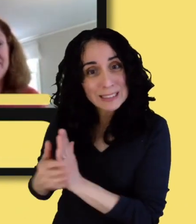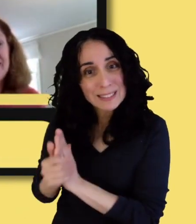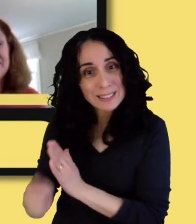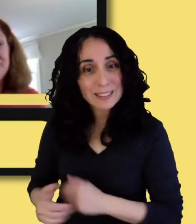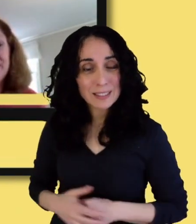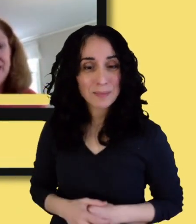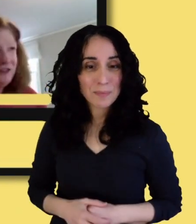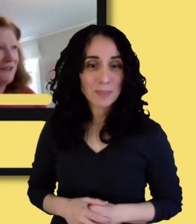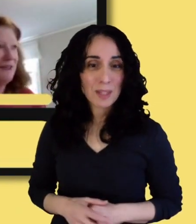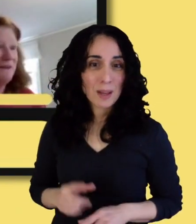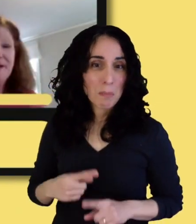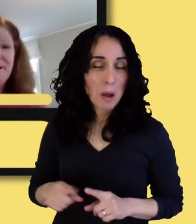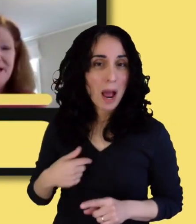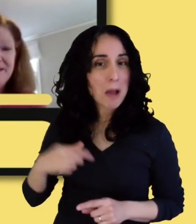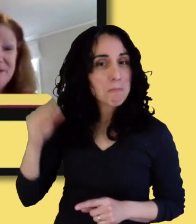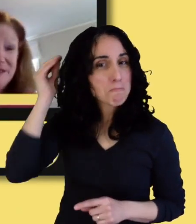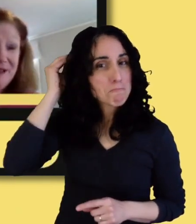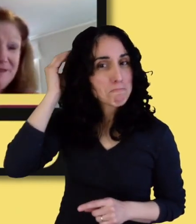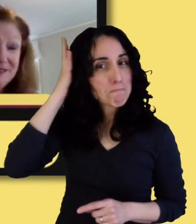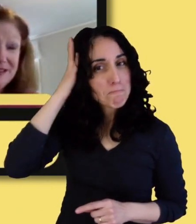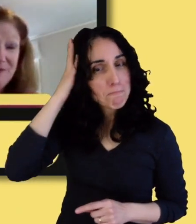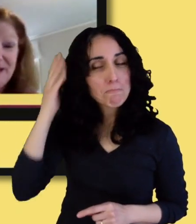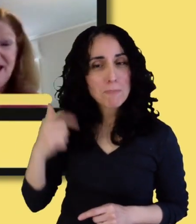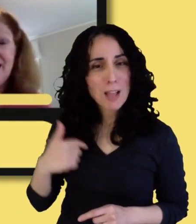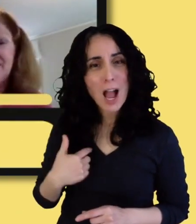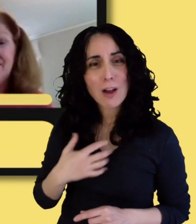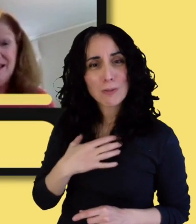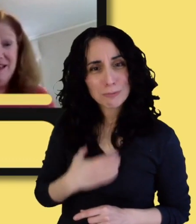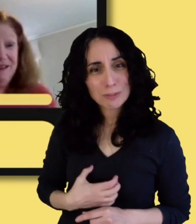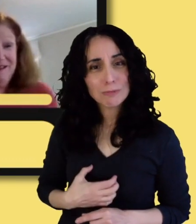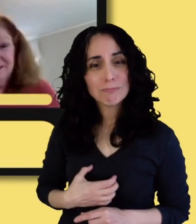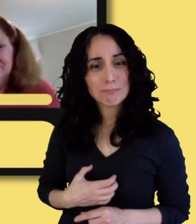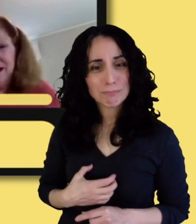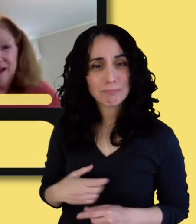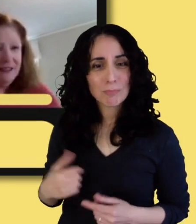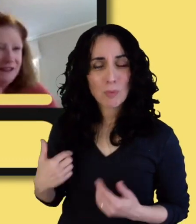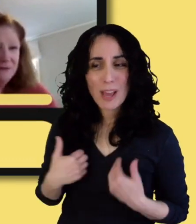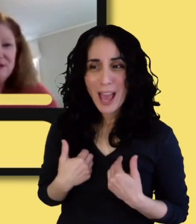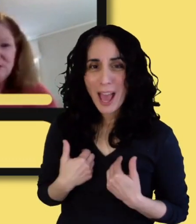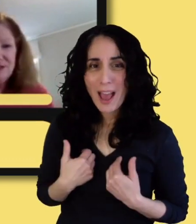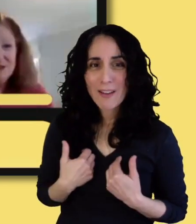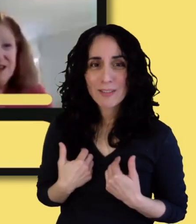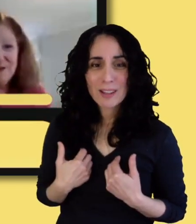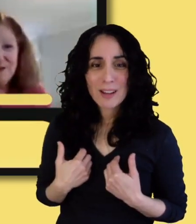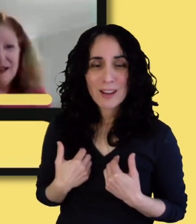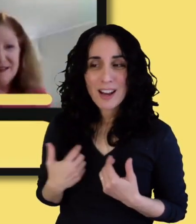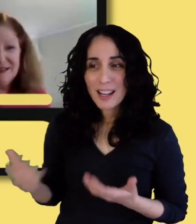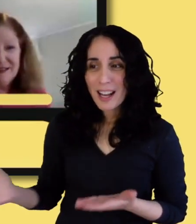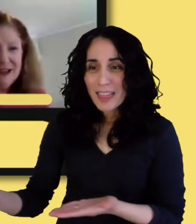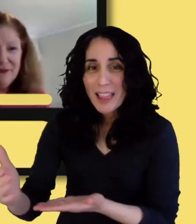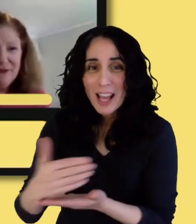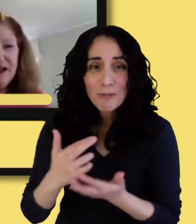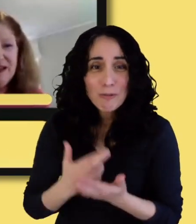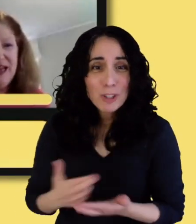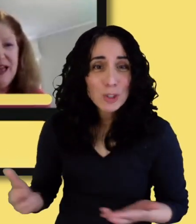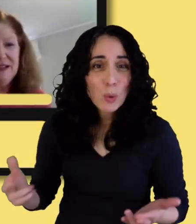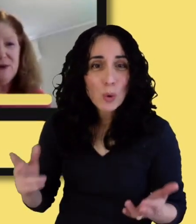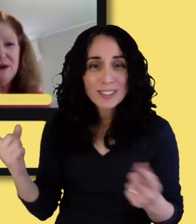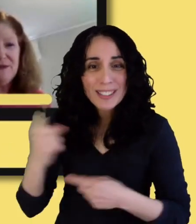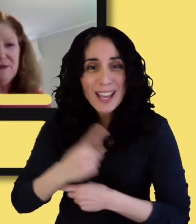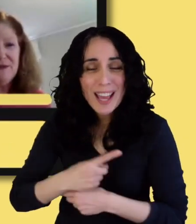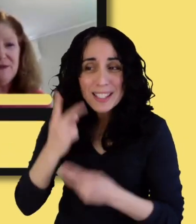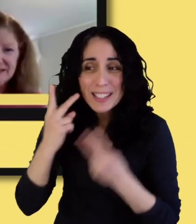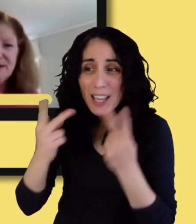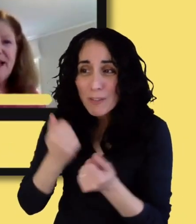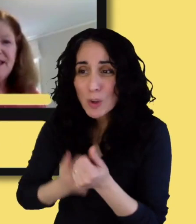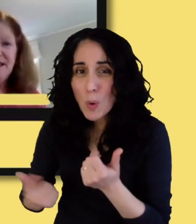But that's something I just have in the back of my mind. I would love us if we had a collect resource day, so we got to see everyone and sort